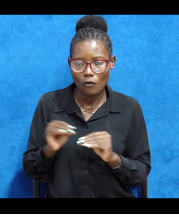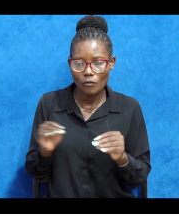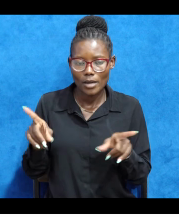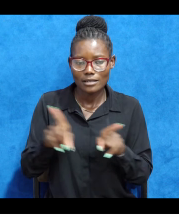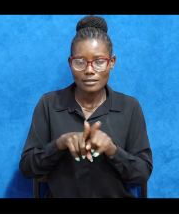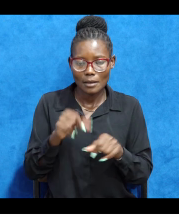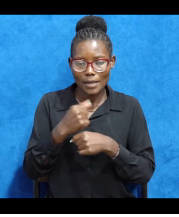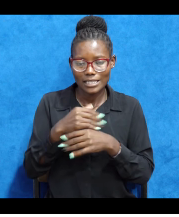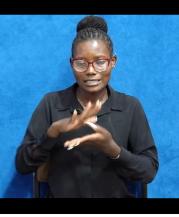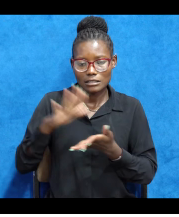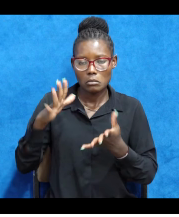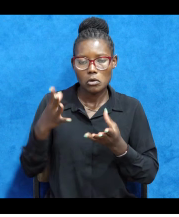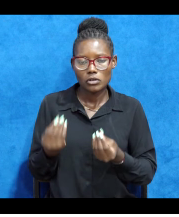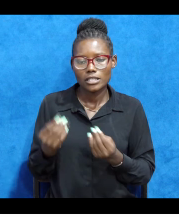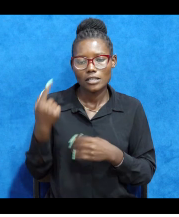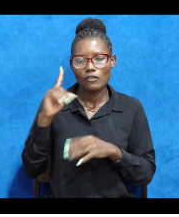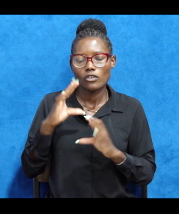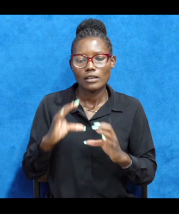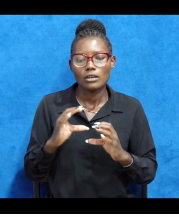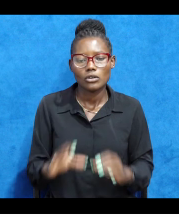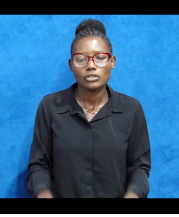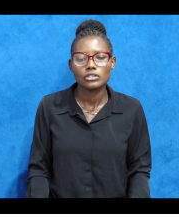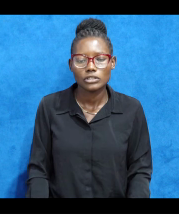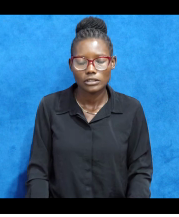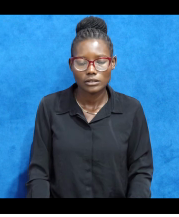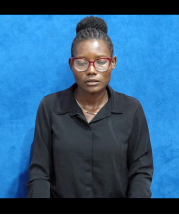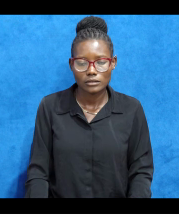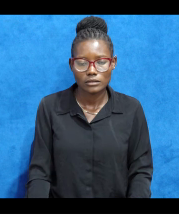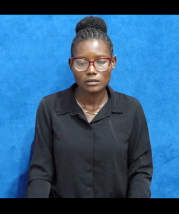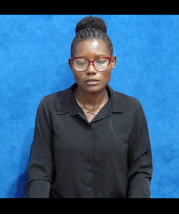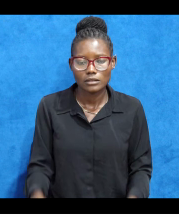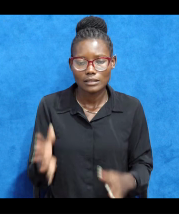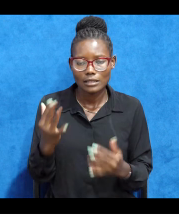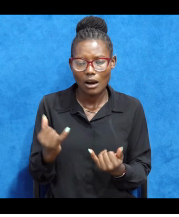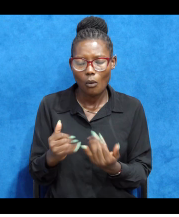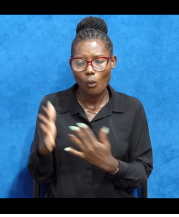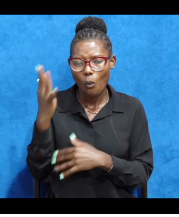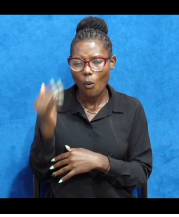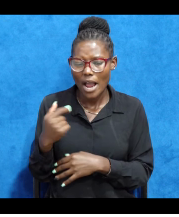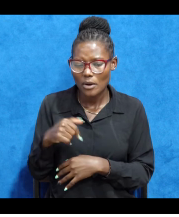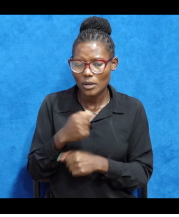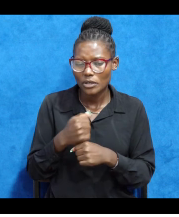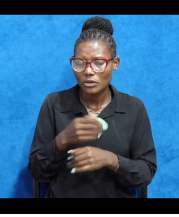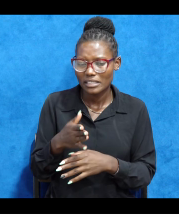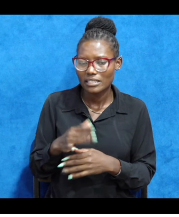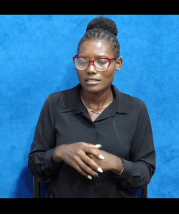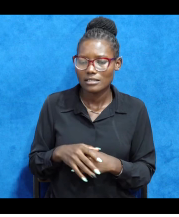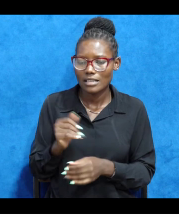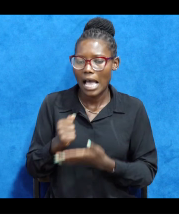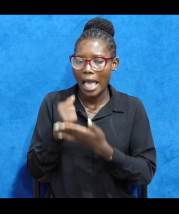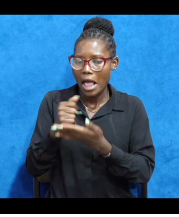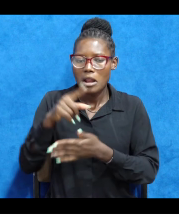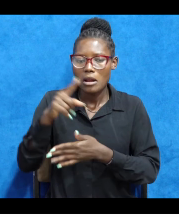the same top speed mechanics that you are when you're doing a free sprint. But in essence, we are attempting to simplify